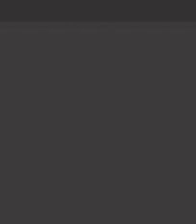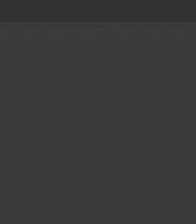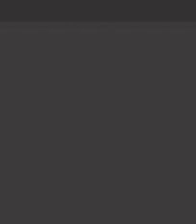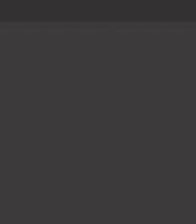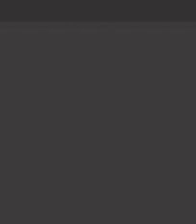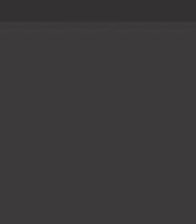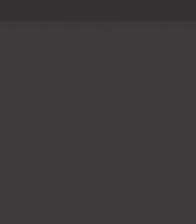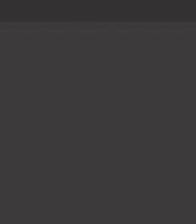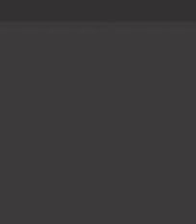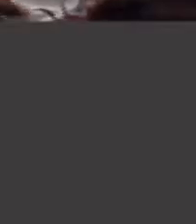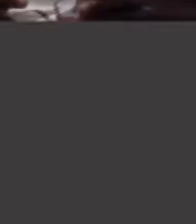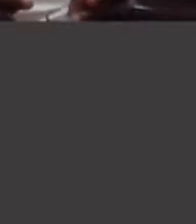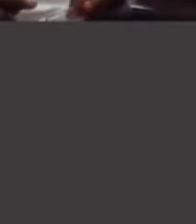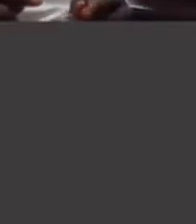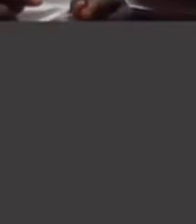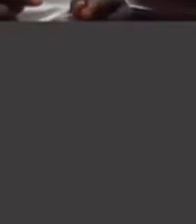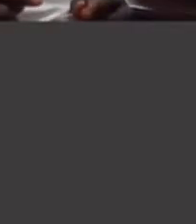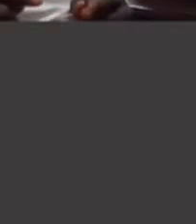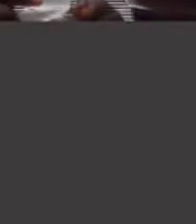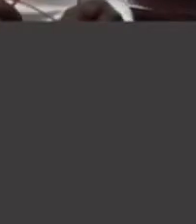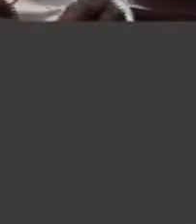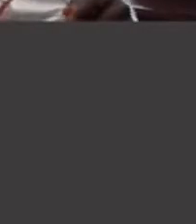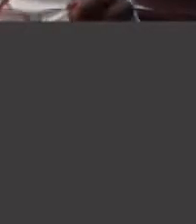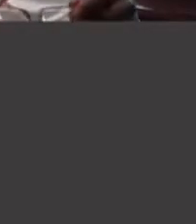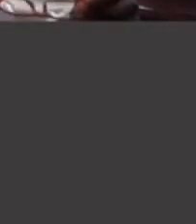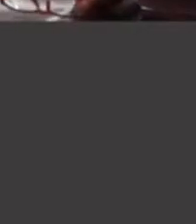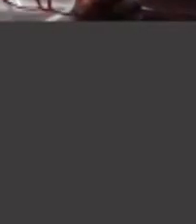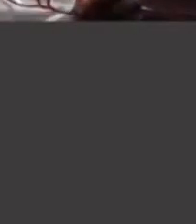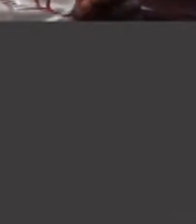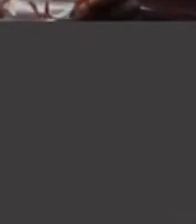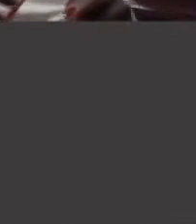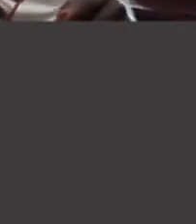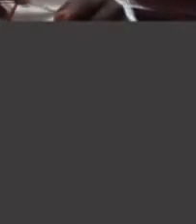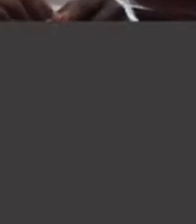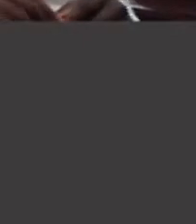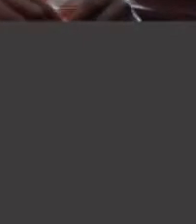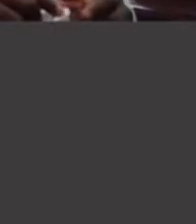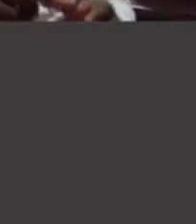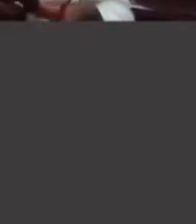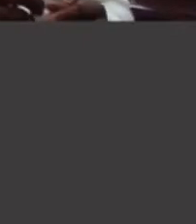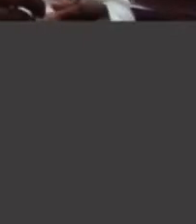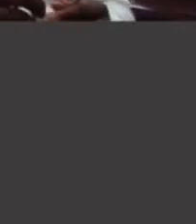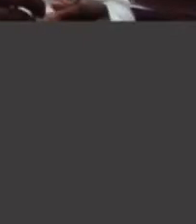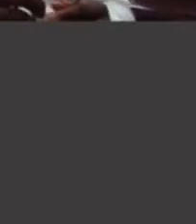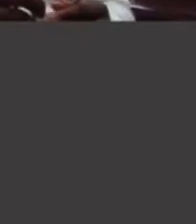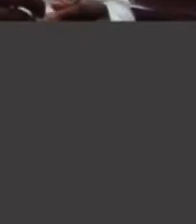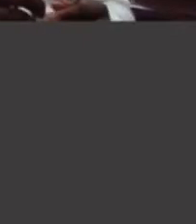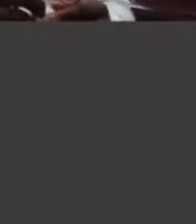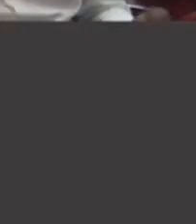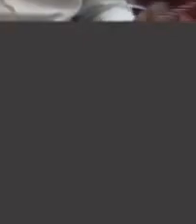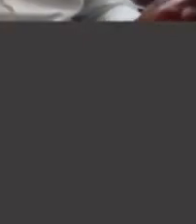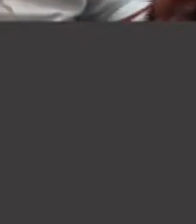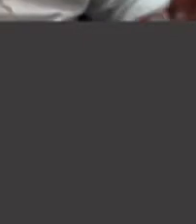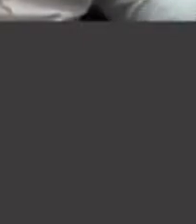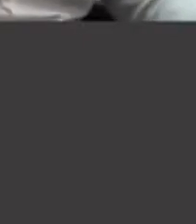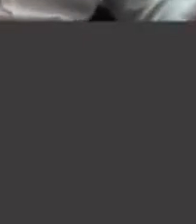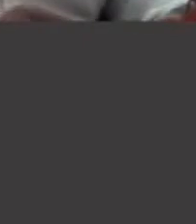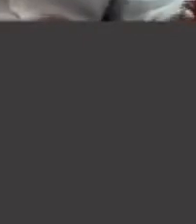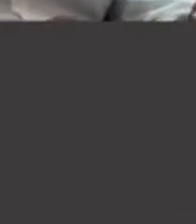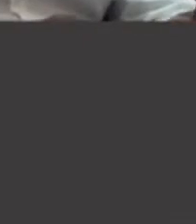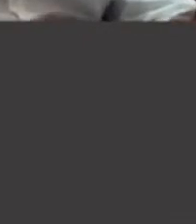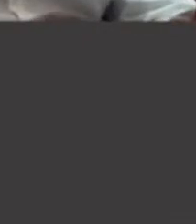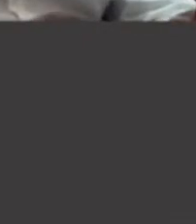Mande, thank you for that response. Colleagues, it's now 10:30 and we are going to close